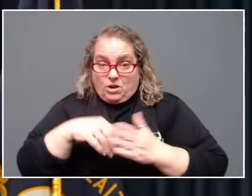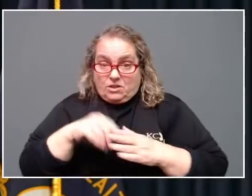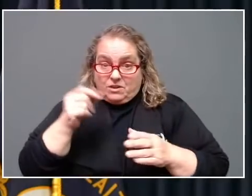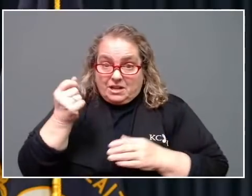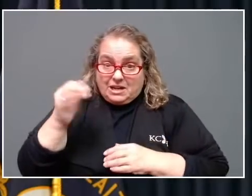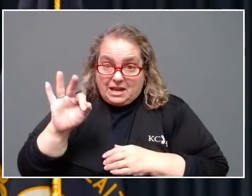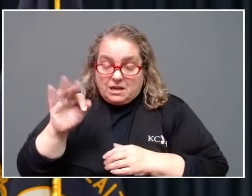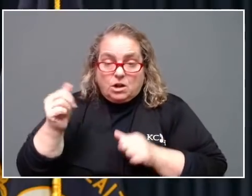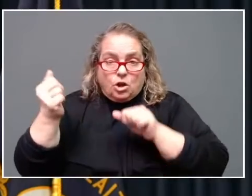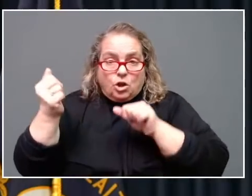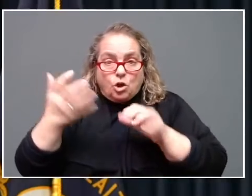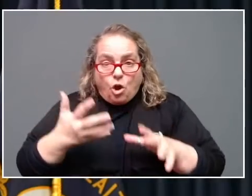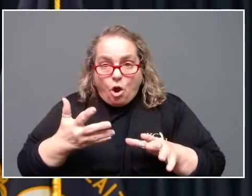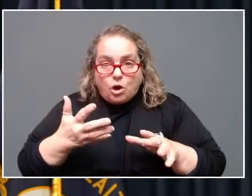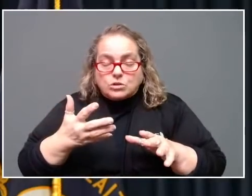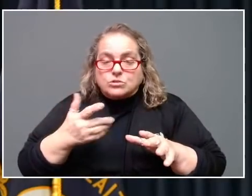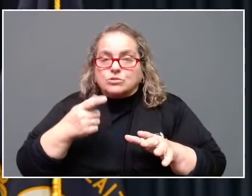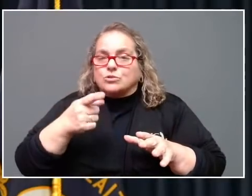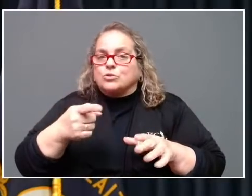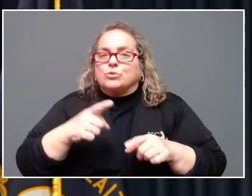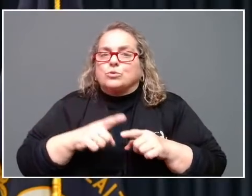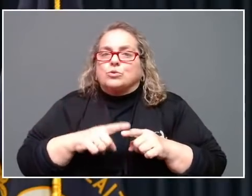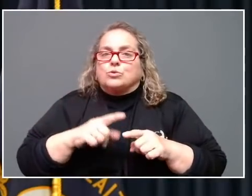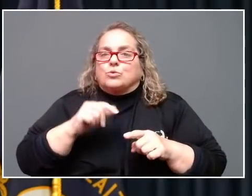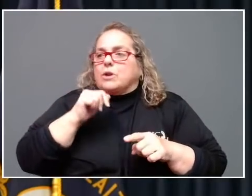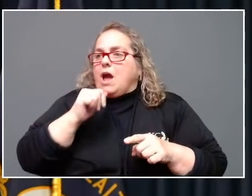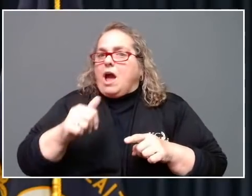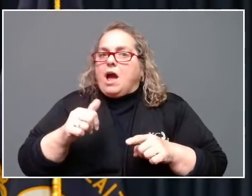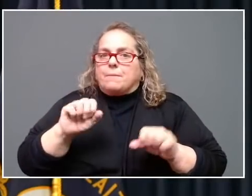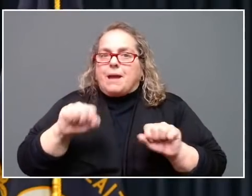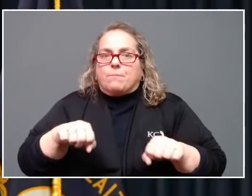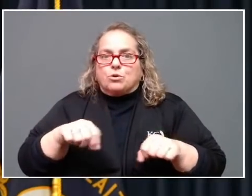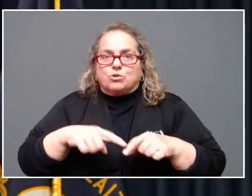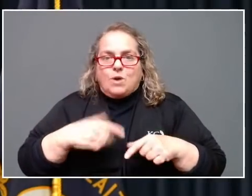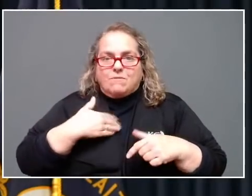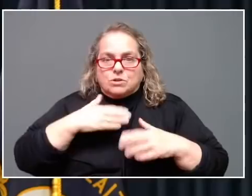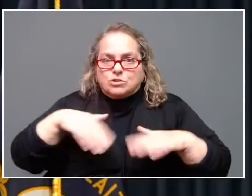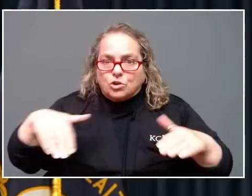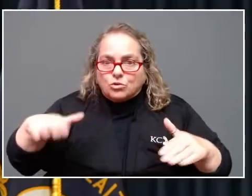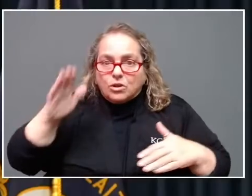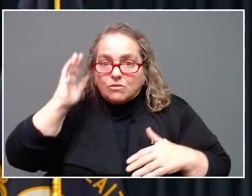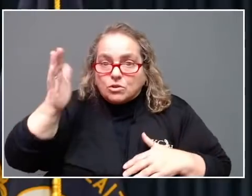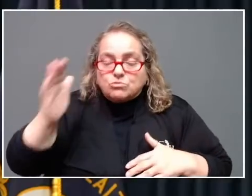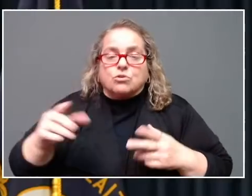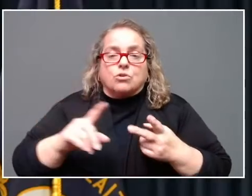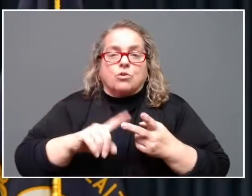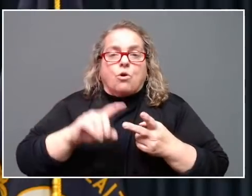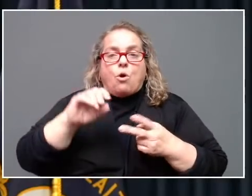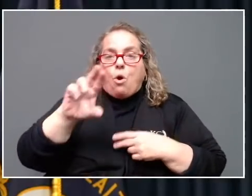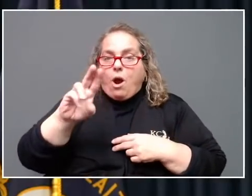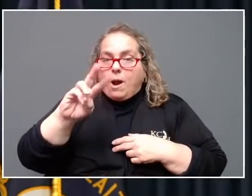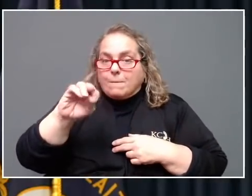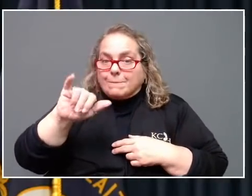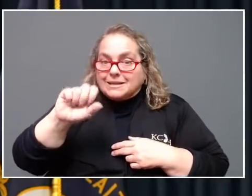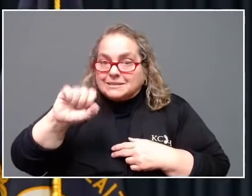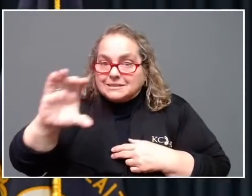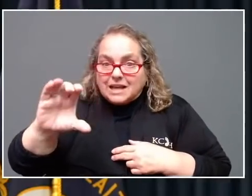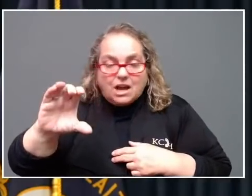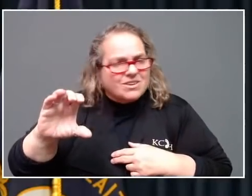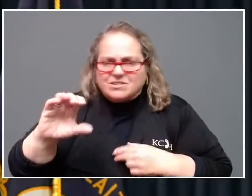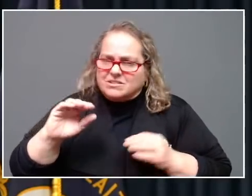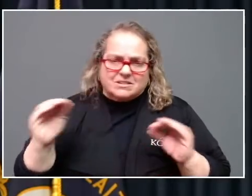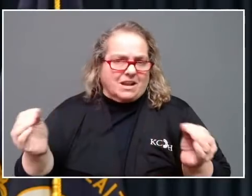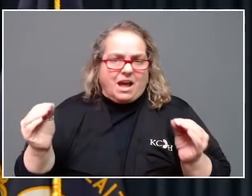cause infertility or spontaneous abortion or miscarriage, as the more common term is. And there is